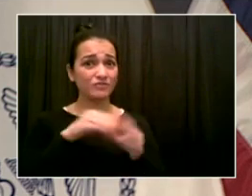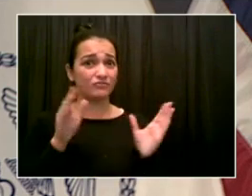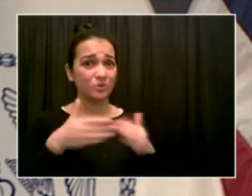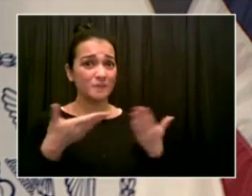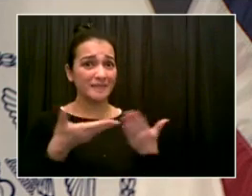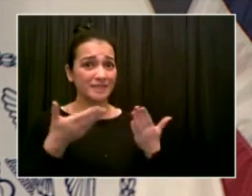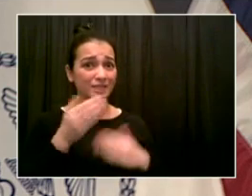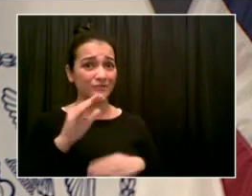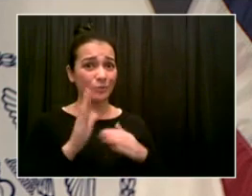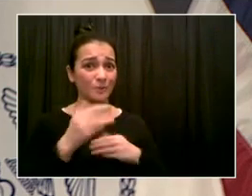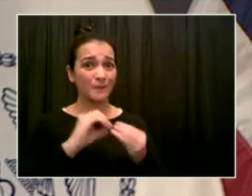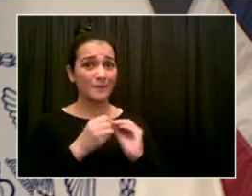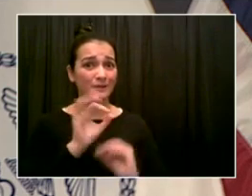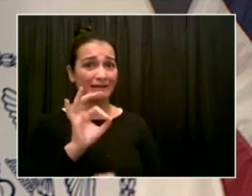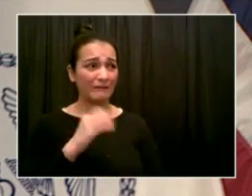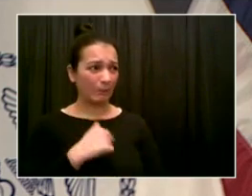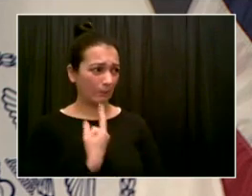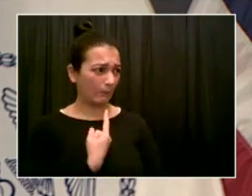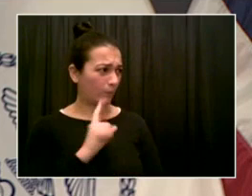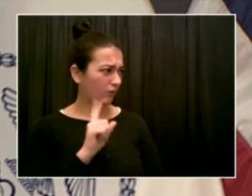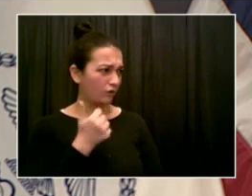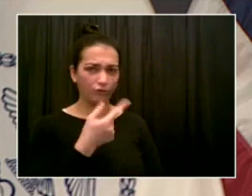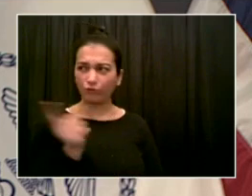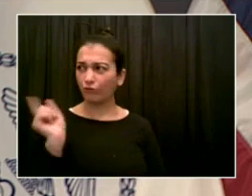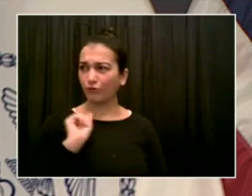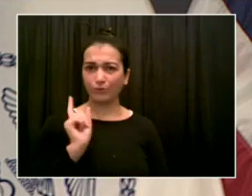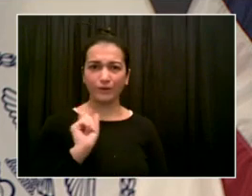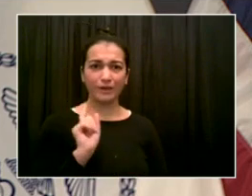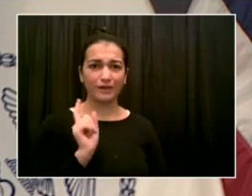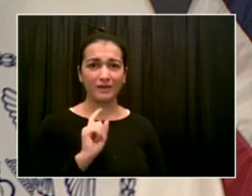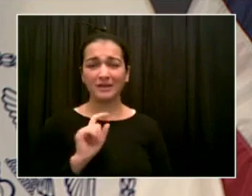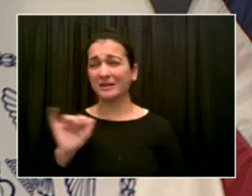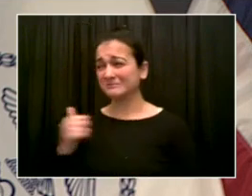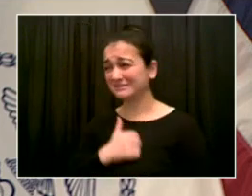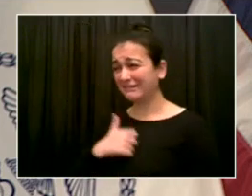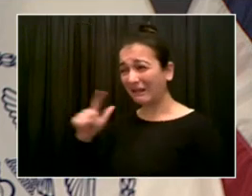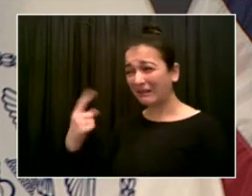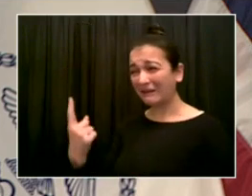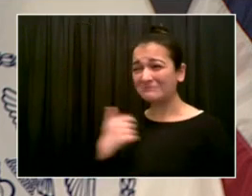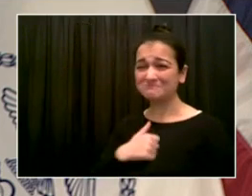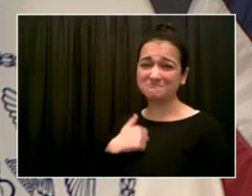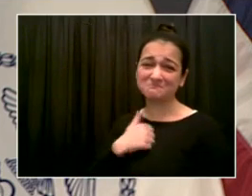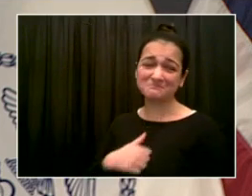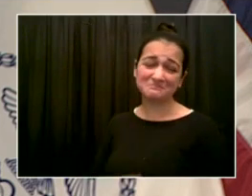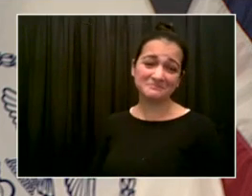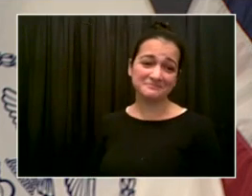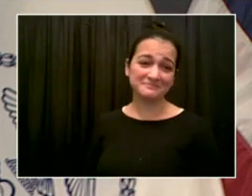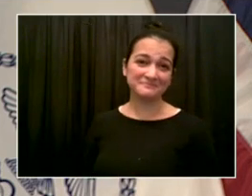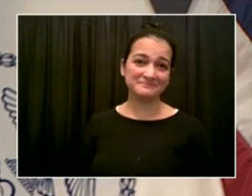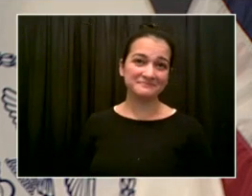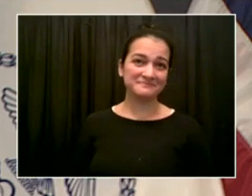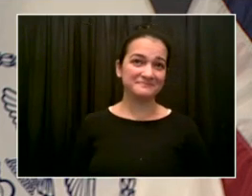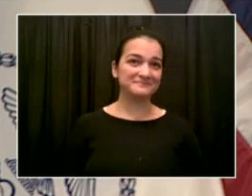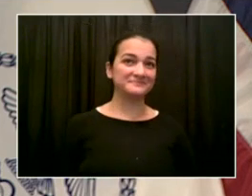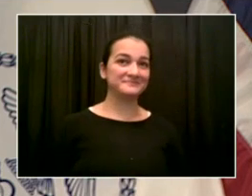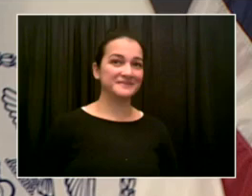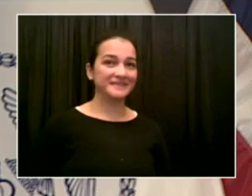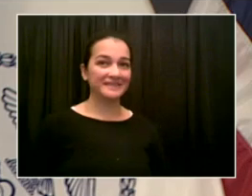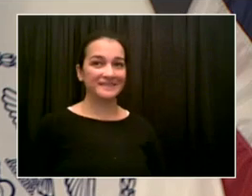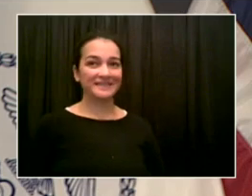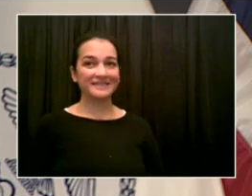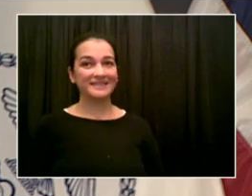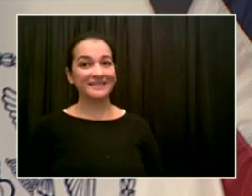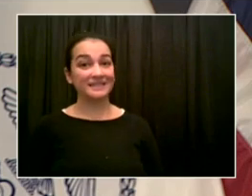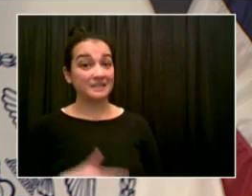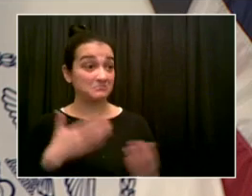right. What's going on? Okay. So Politico had an exclusive on a new poll about